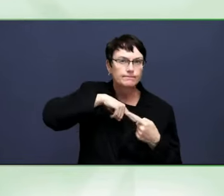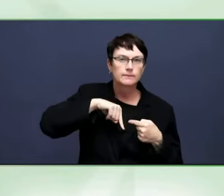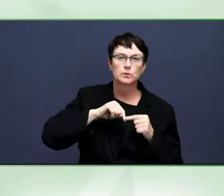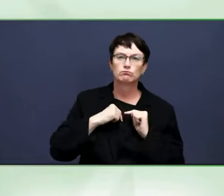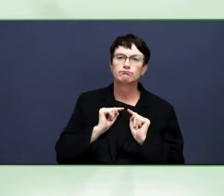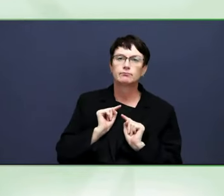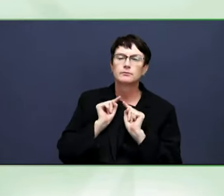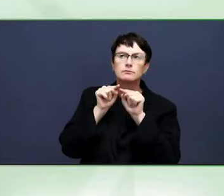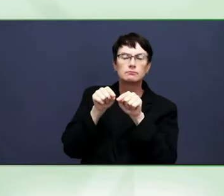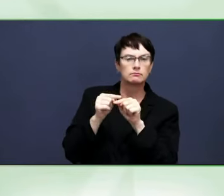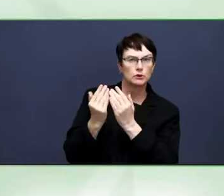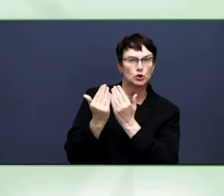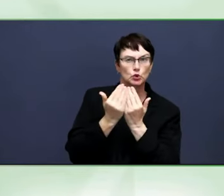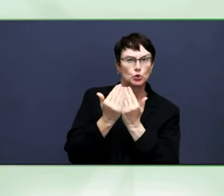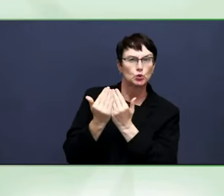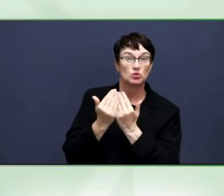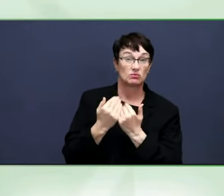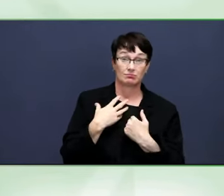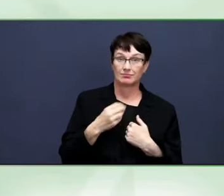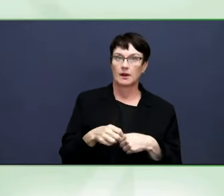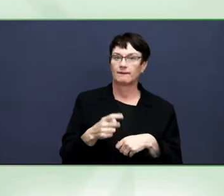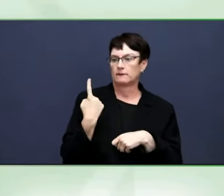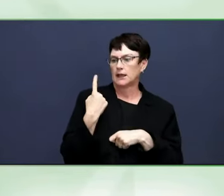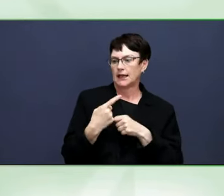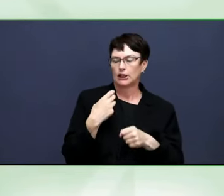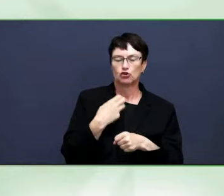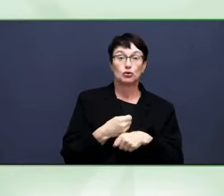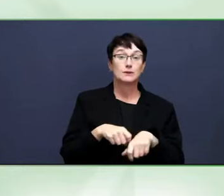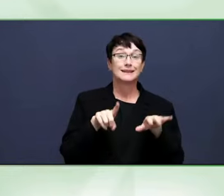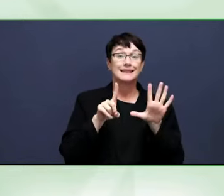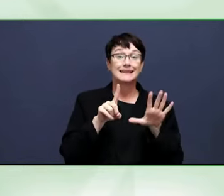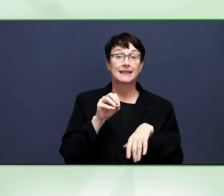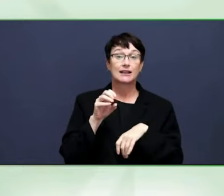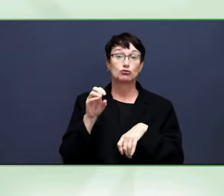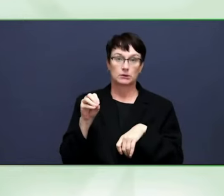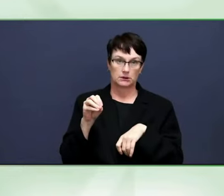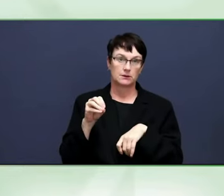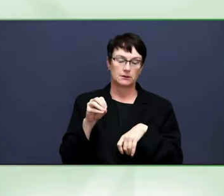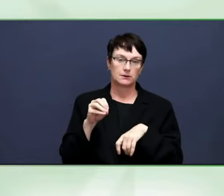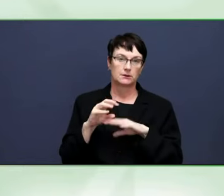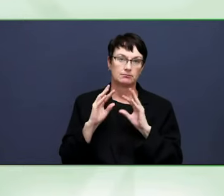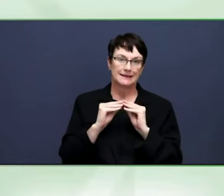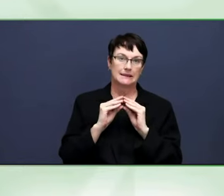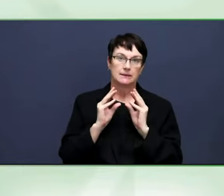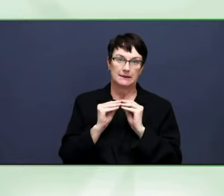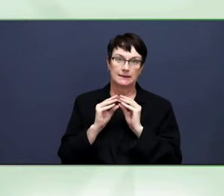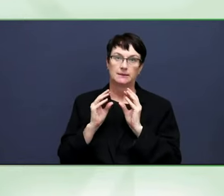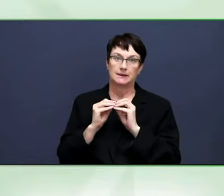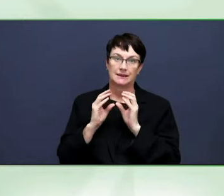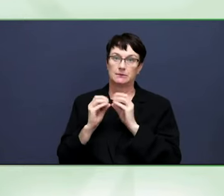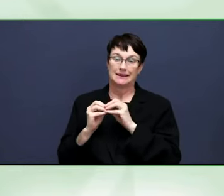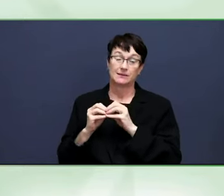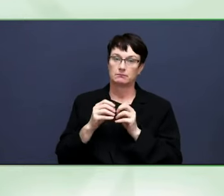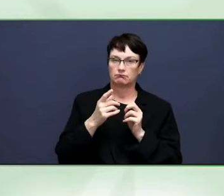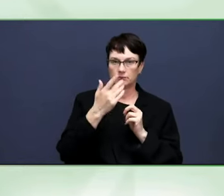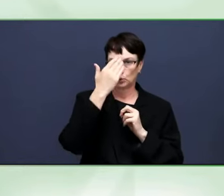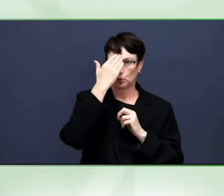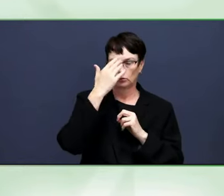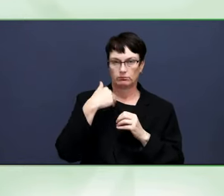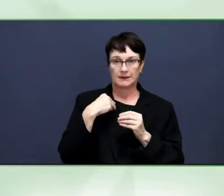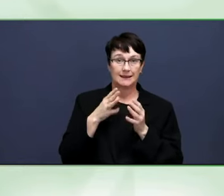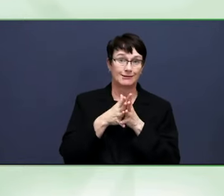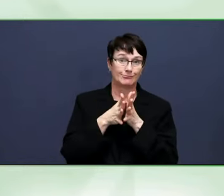with school providers all over the country. But they have more to go since we are 2,800, so they are planning another 600 this